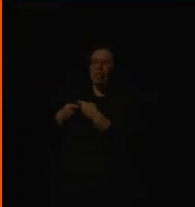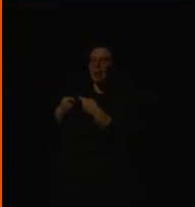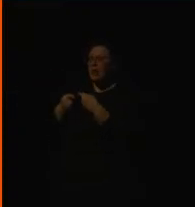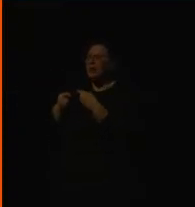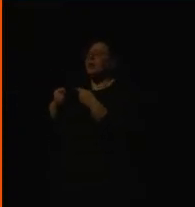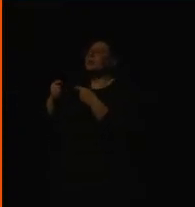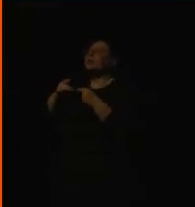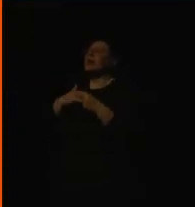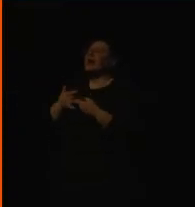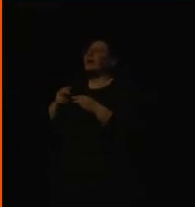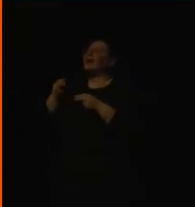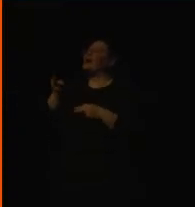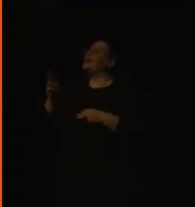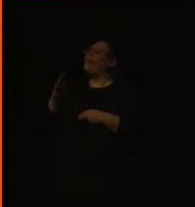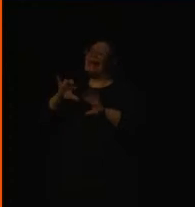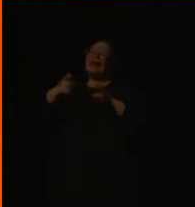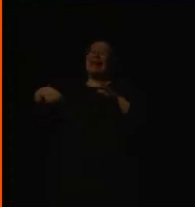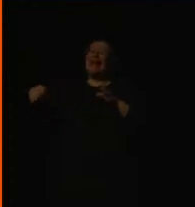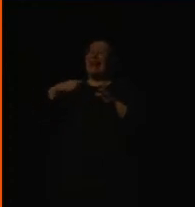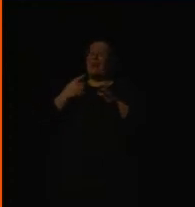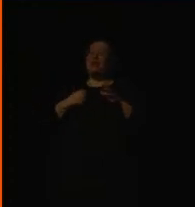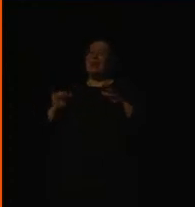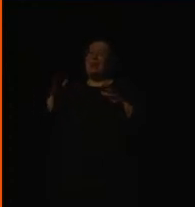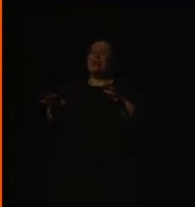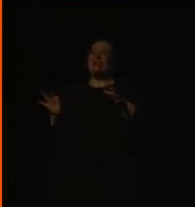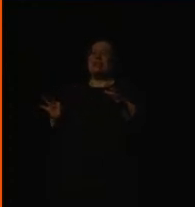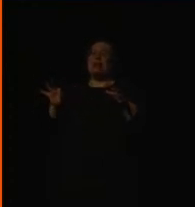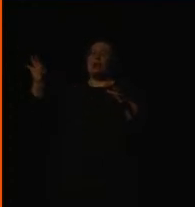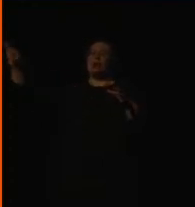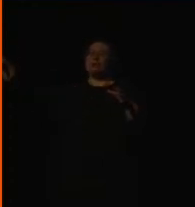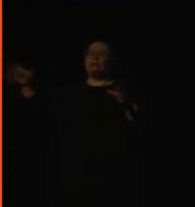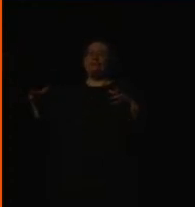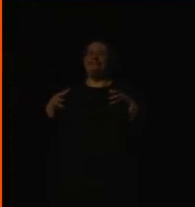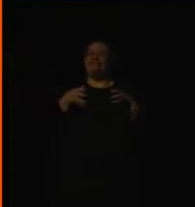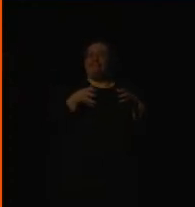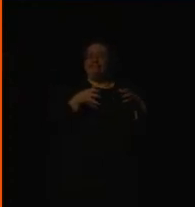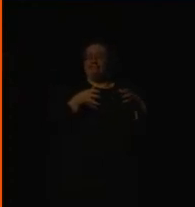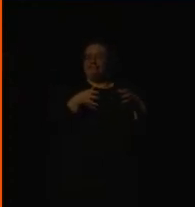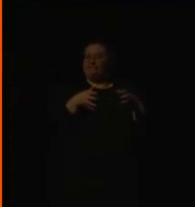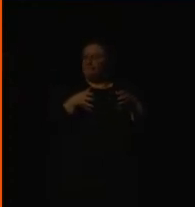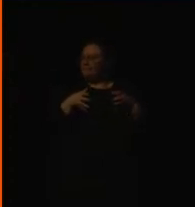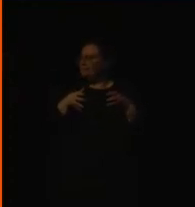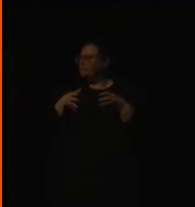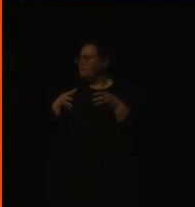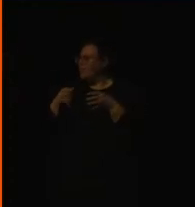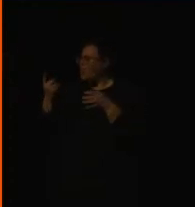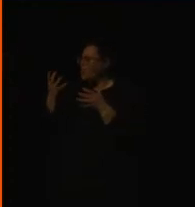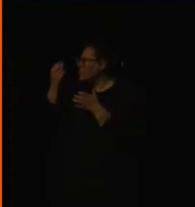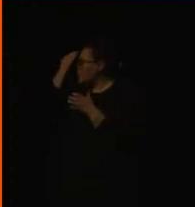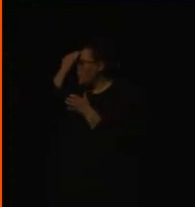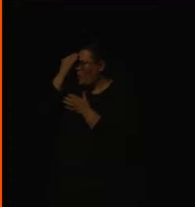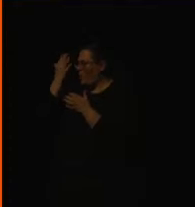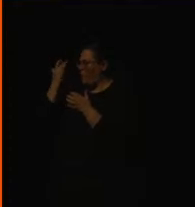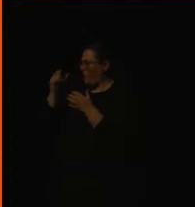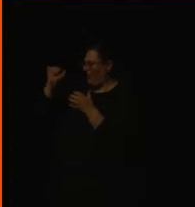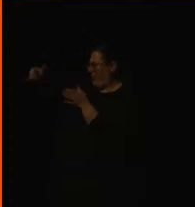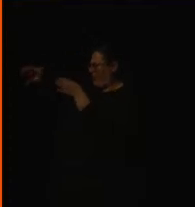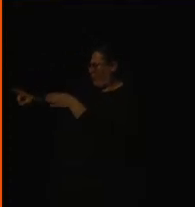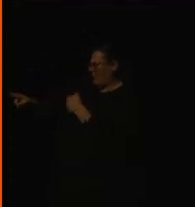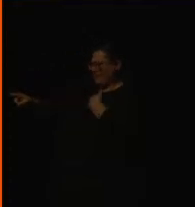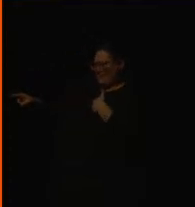the circle of humanity as quickly as we can. The first thing we want to know is what separates them from